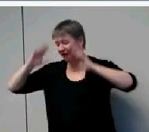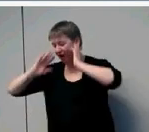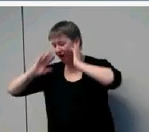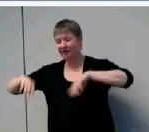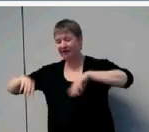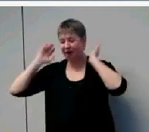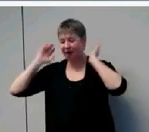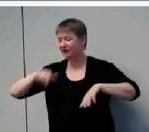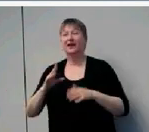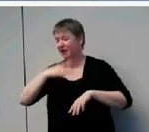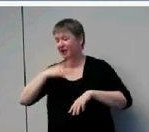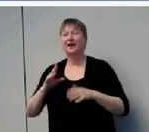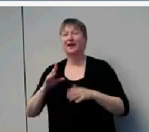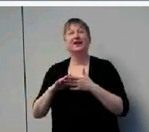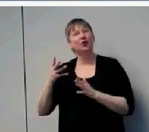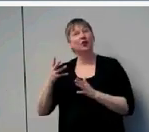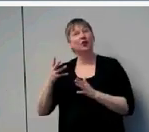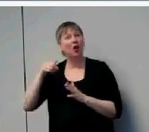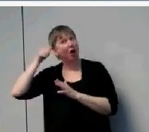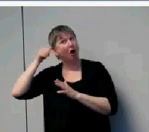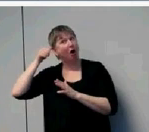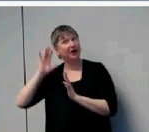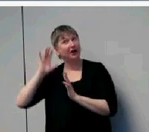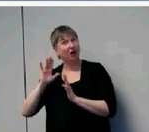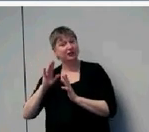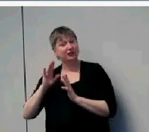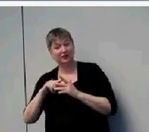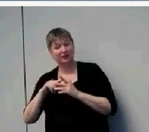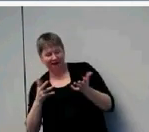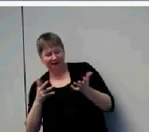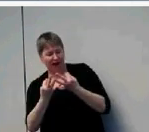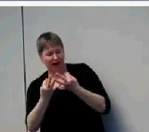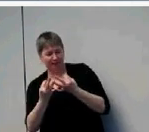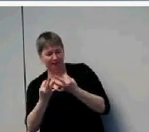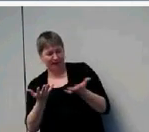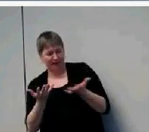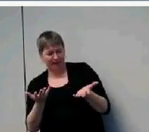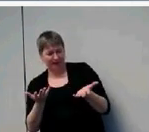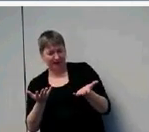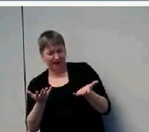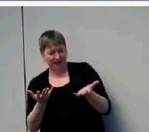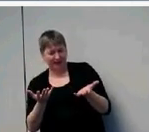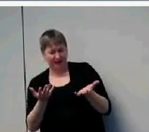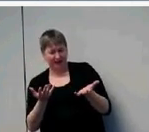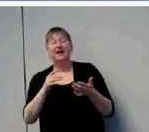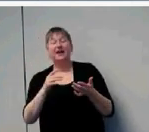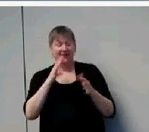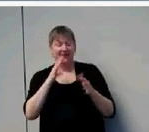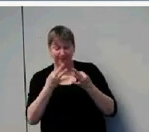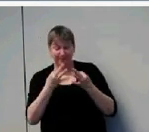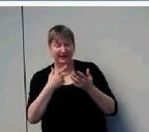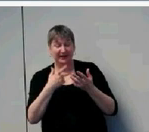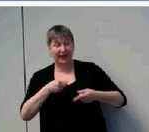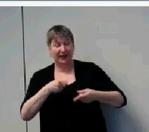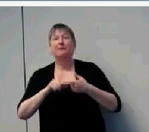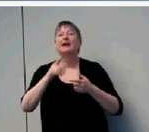audiologist said, gee, this family can't keep the hearing aids in. He doesn't resist putting them in, but he's constantly pulling them out